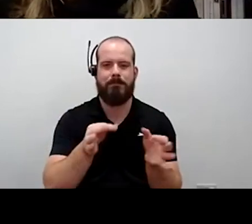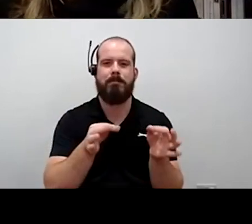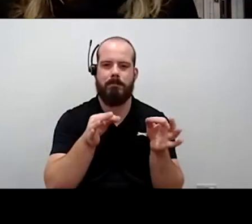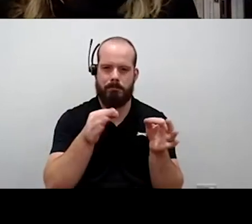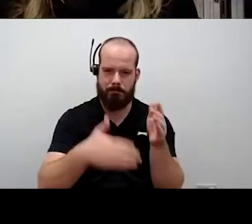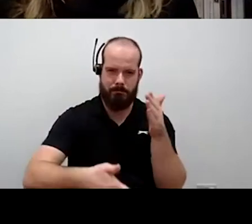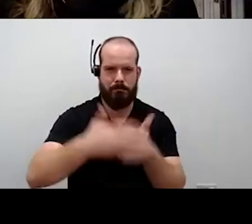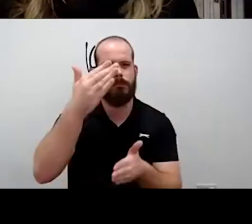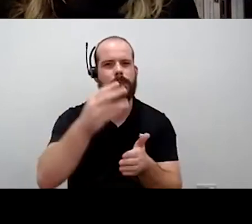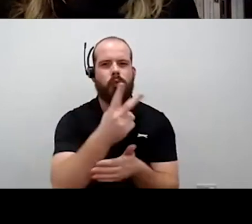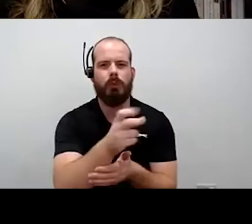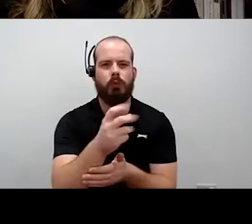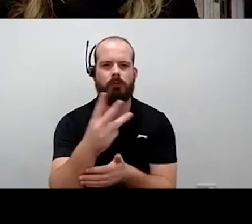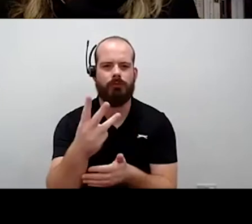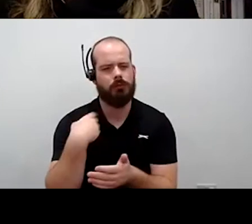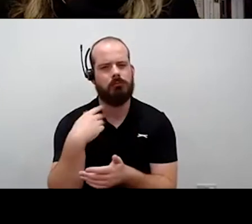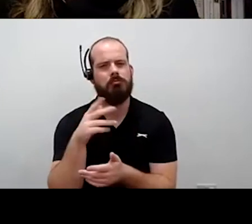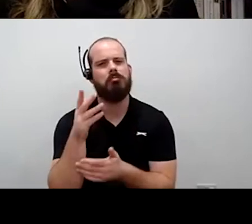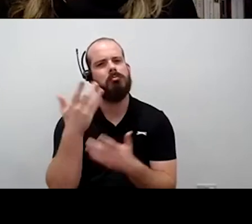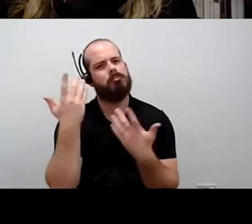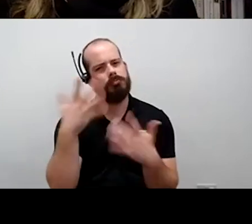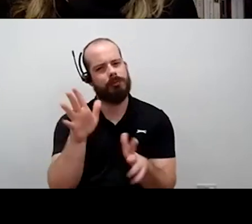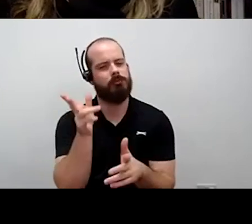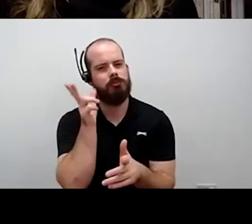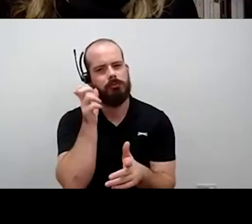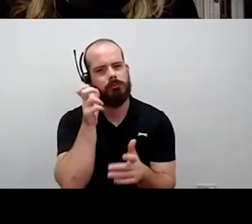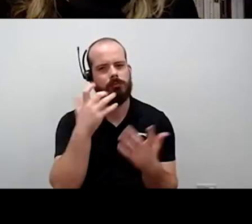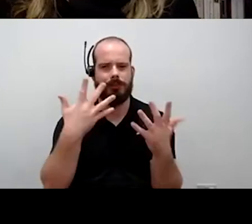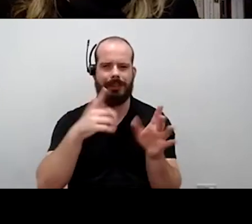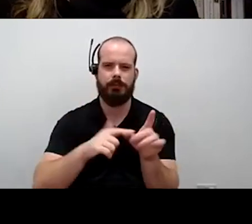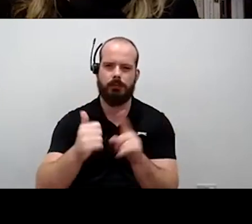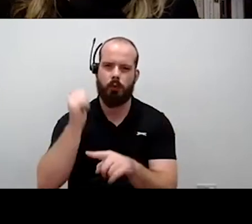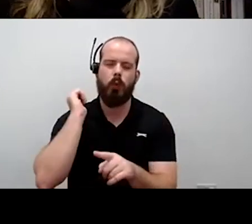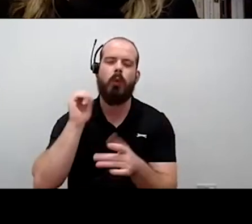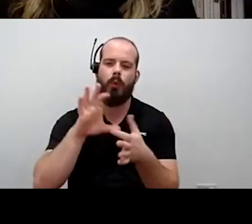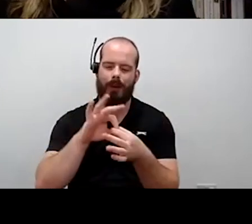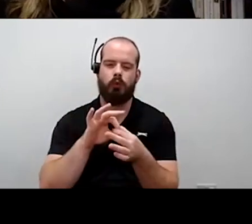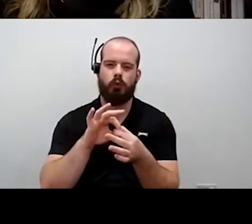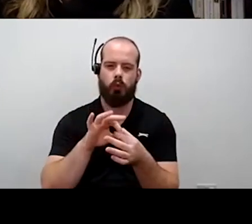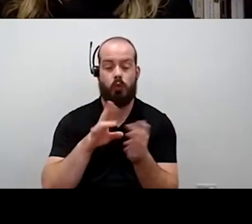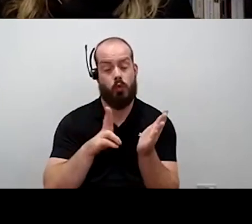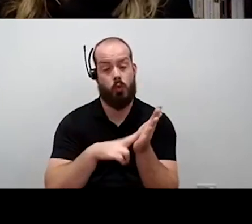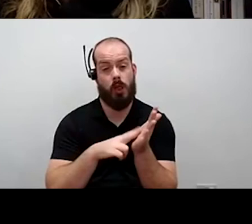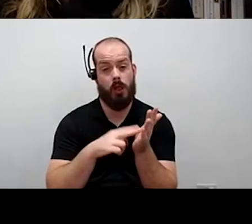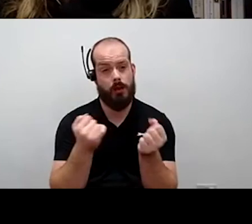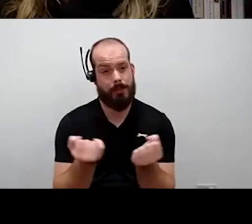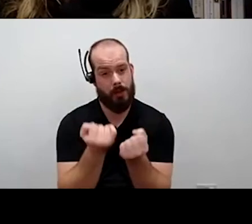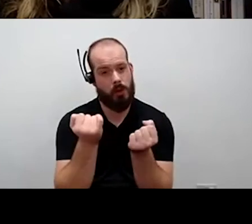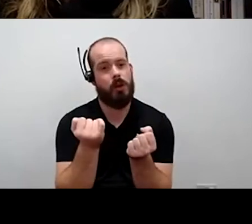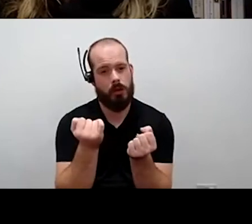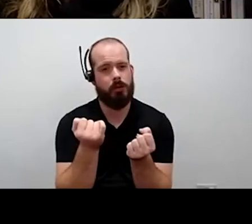was listening to a talk that was given 10 years ago when there was, again, a heated debate on nuclear, and the very